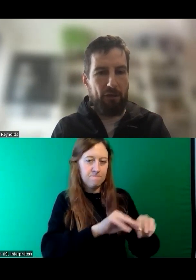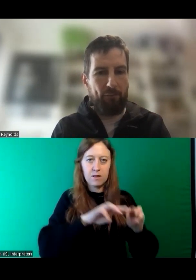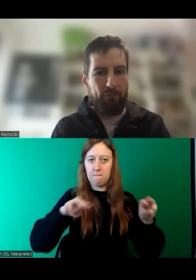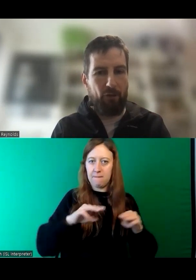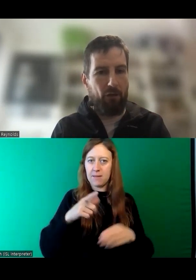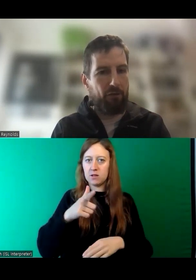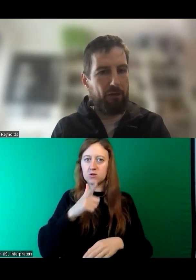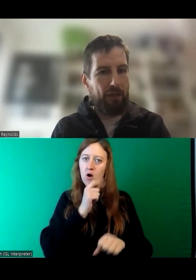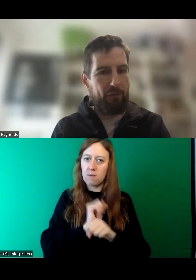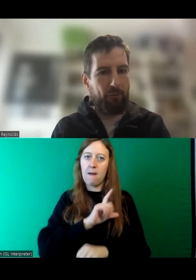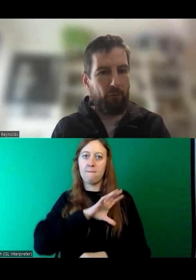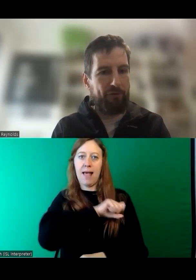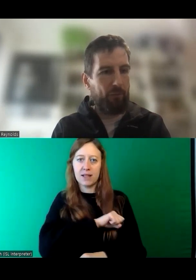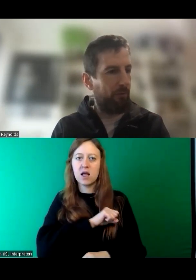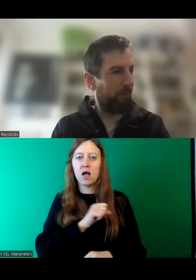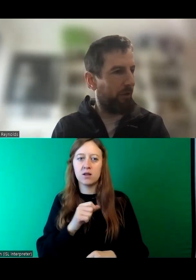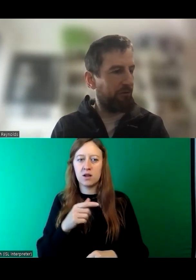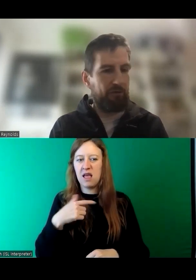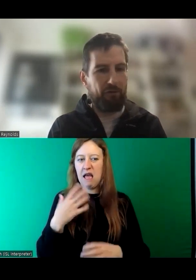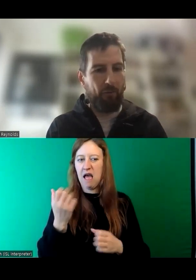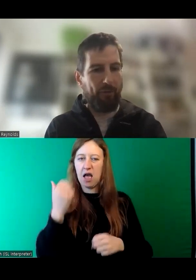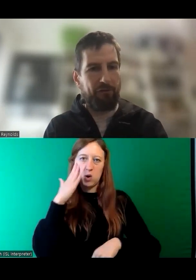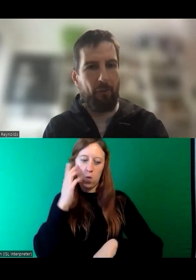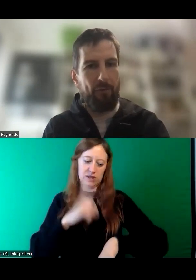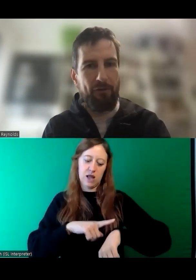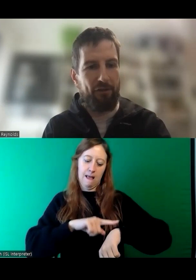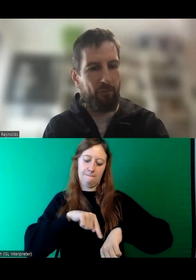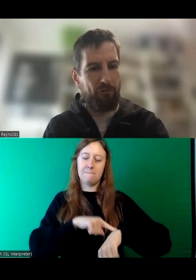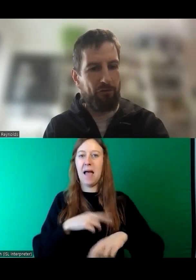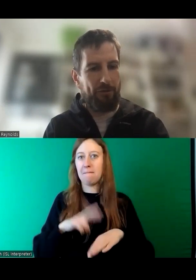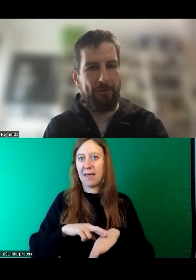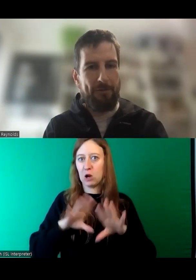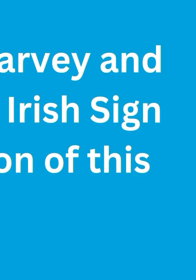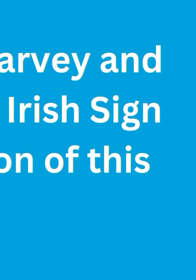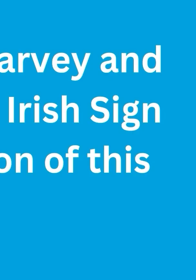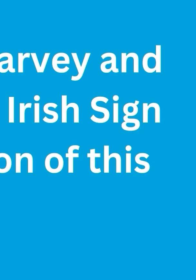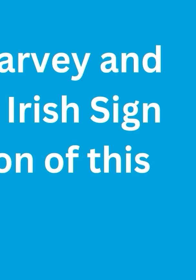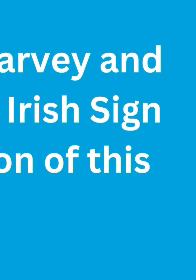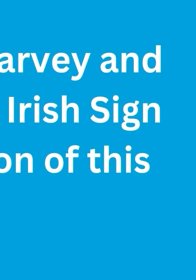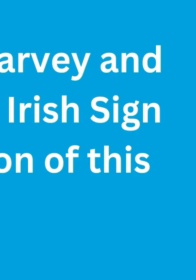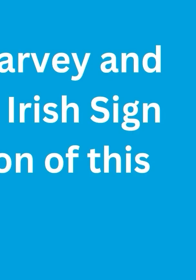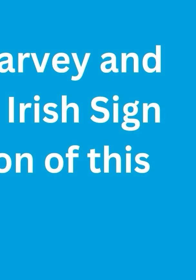Palestine on the last couple of points there. But I'm conscious of the time. I better stop now. Thanks very much.